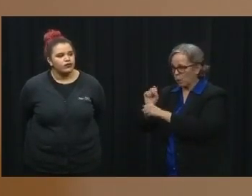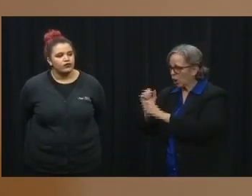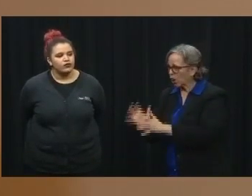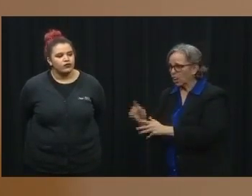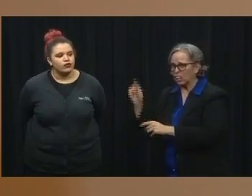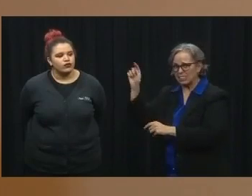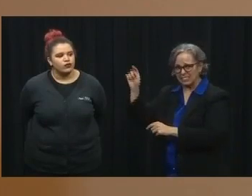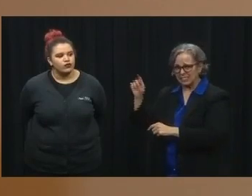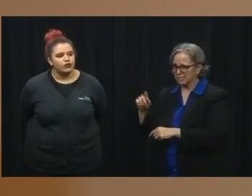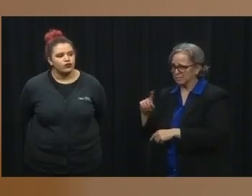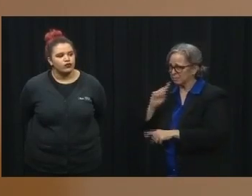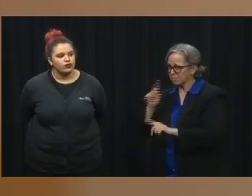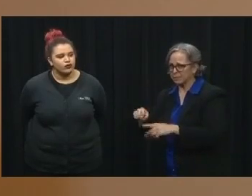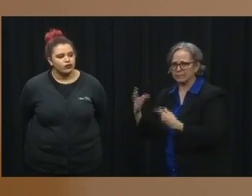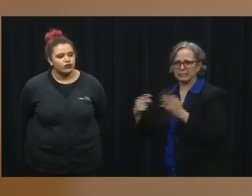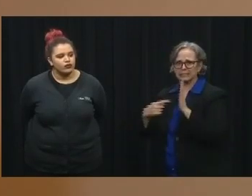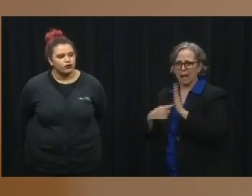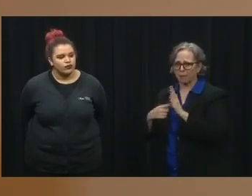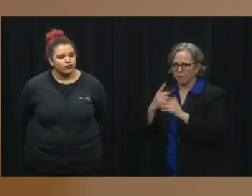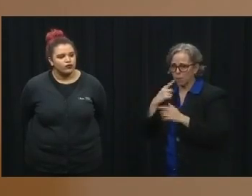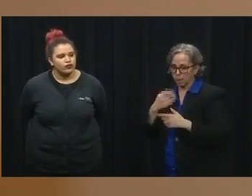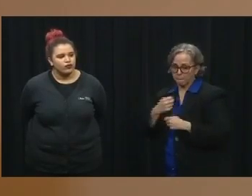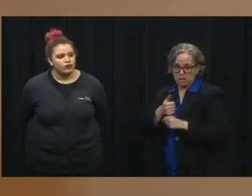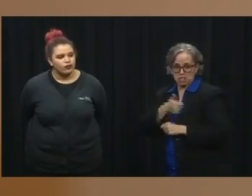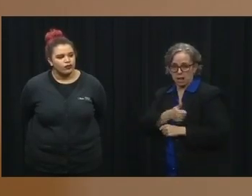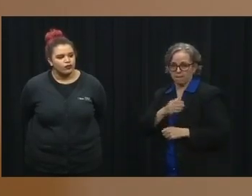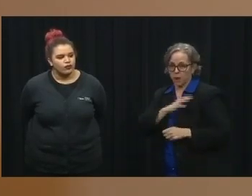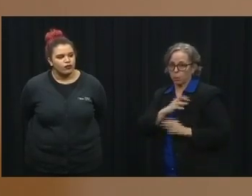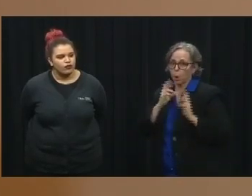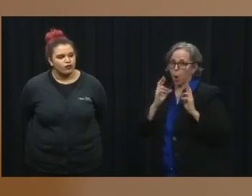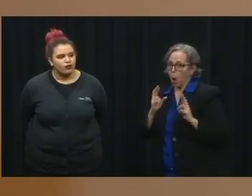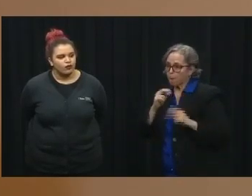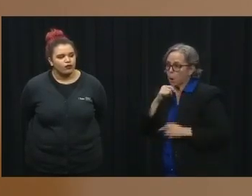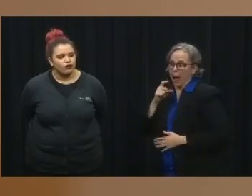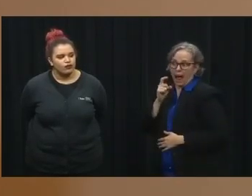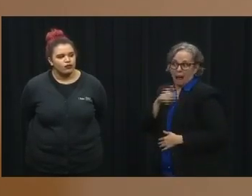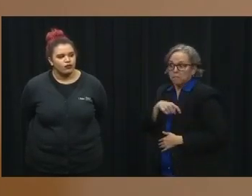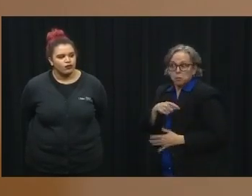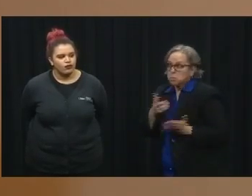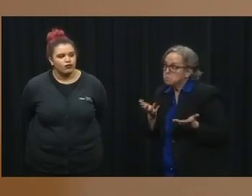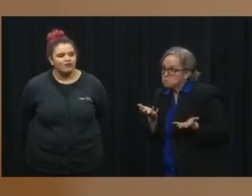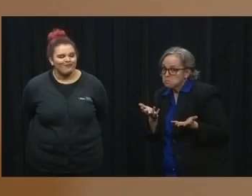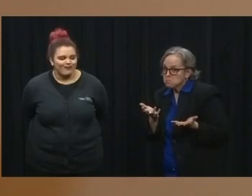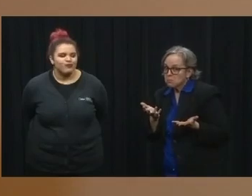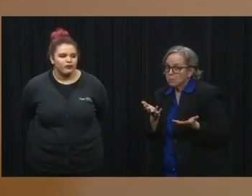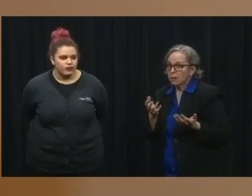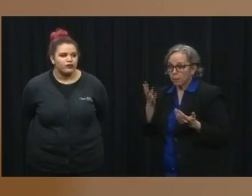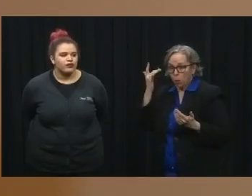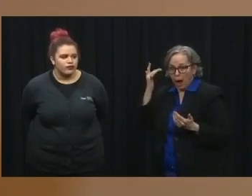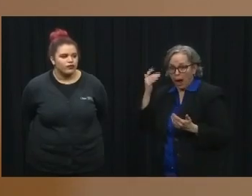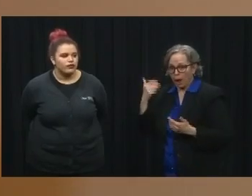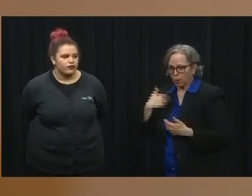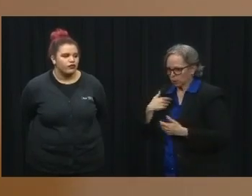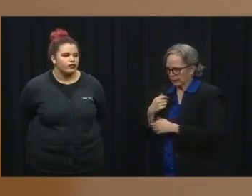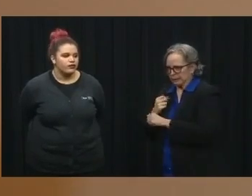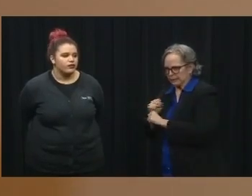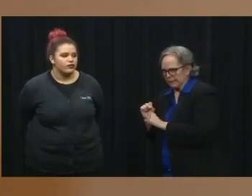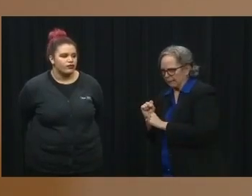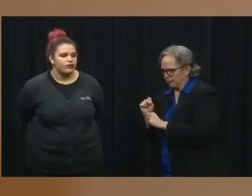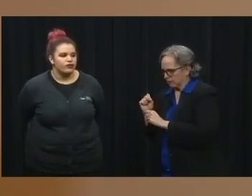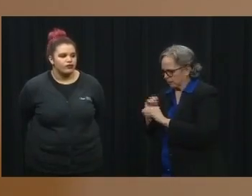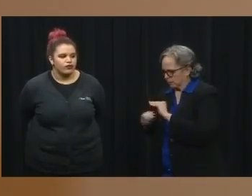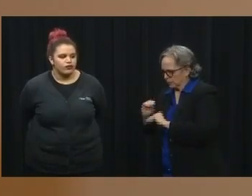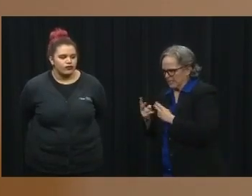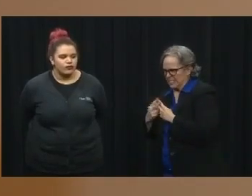or using bandanas. But we hope to not get there by saving and conserving our hospital equipment for